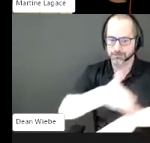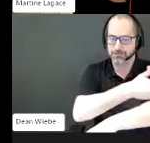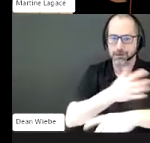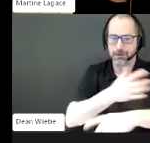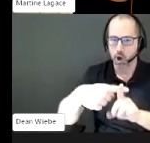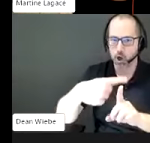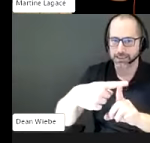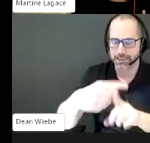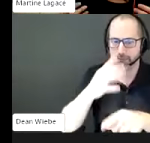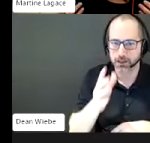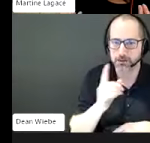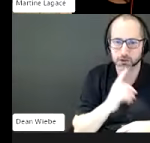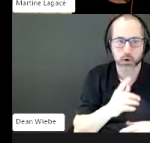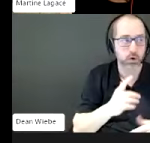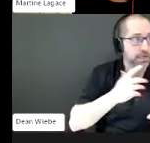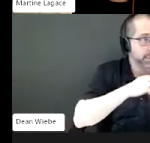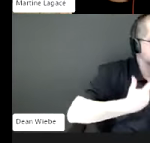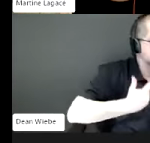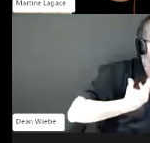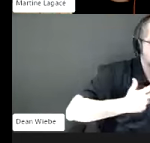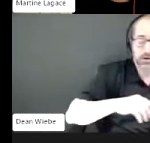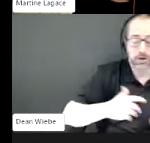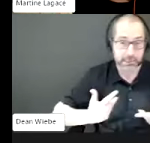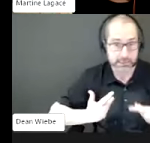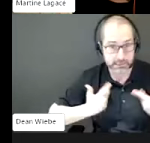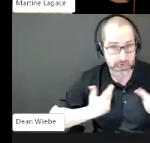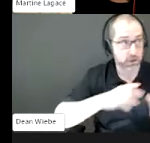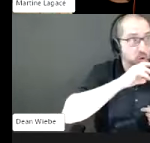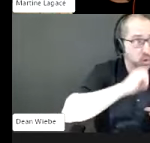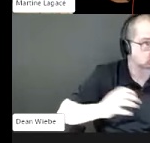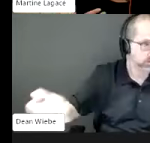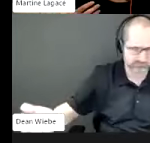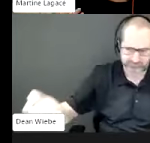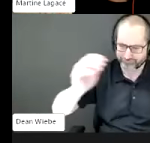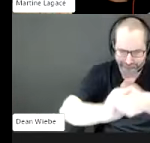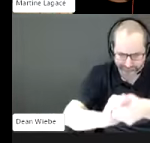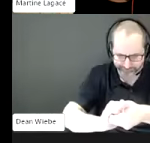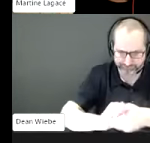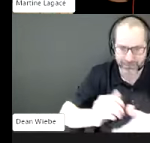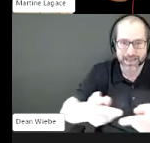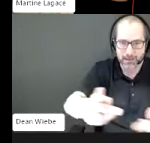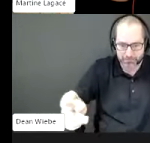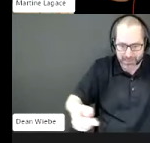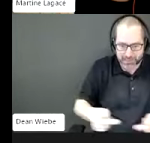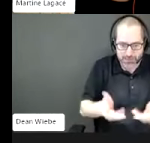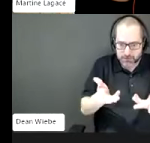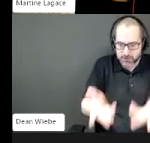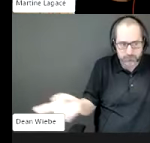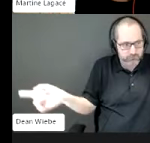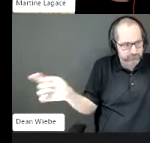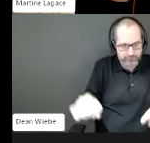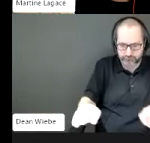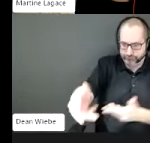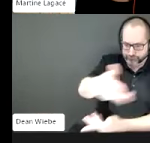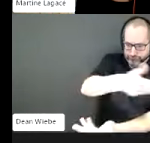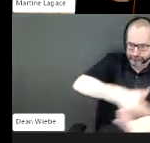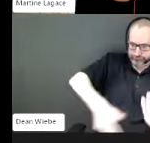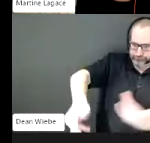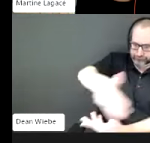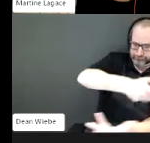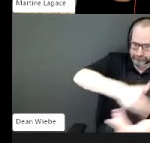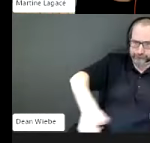with one another, creating space, to spaces in place to facilitate